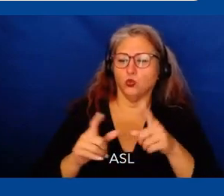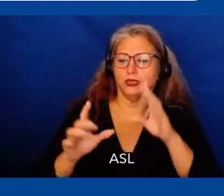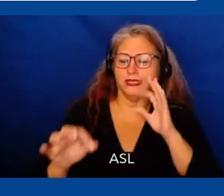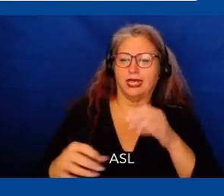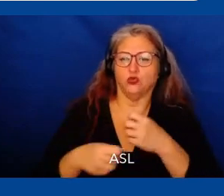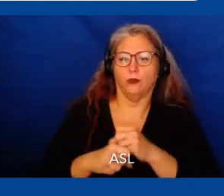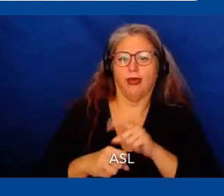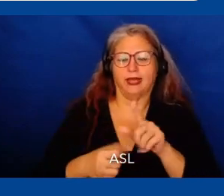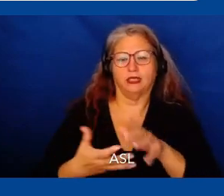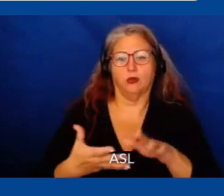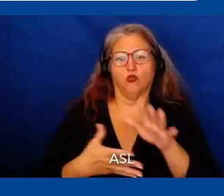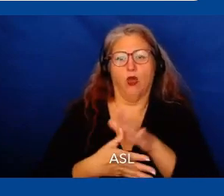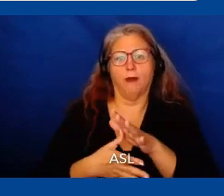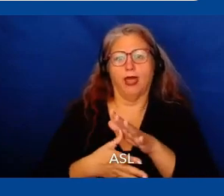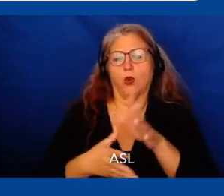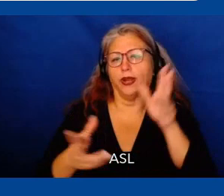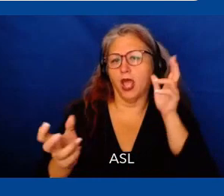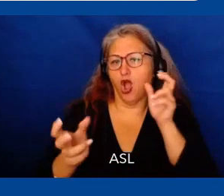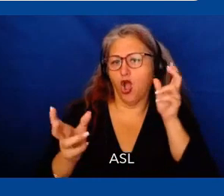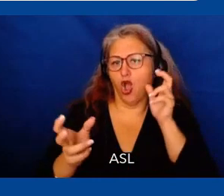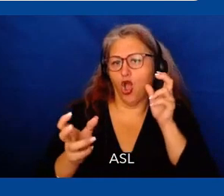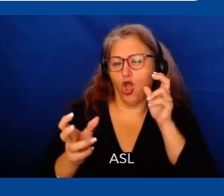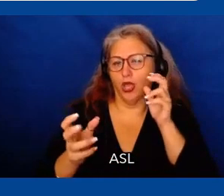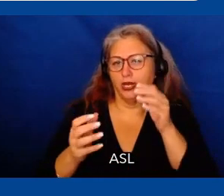a primarily audio forward piece.